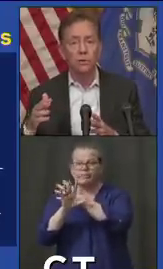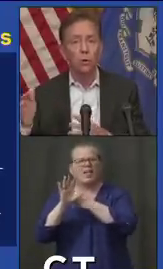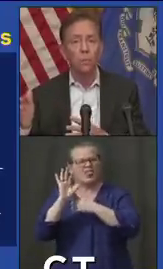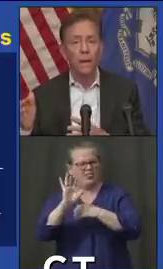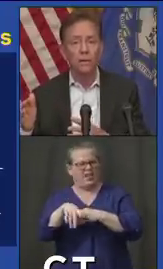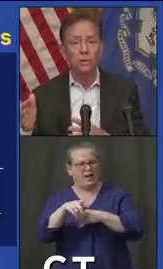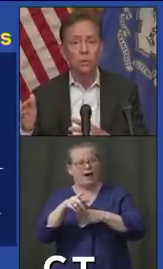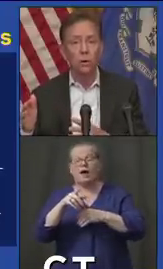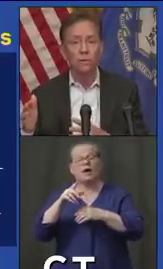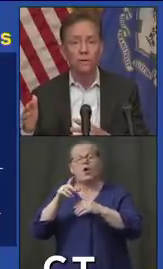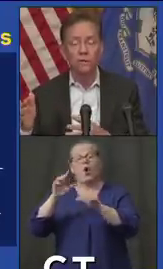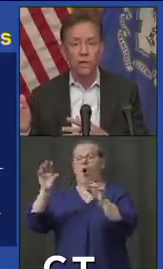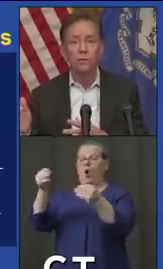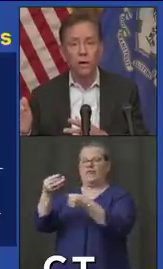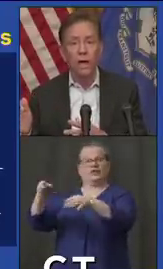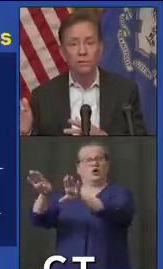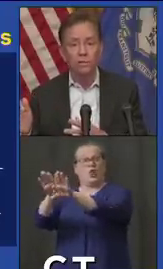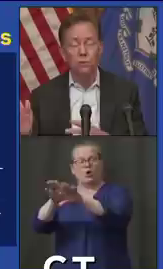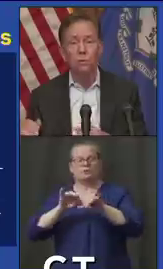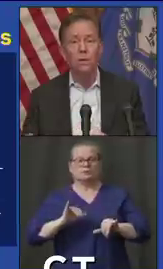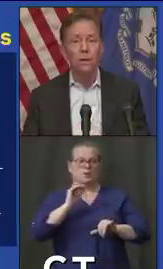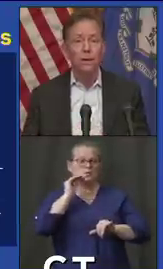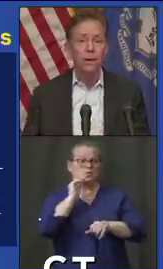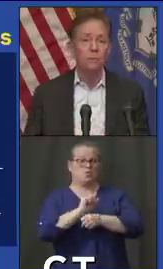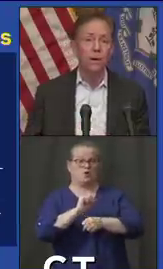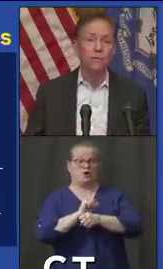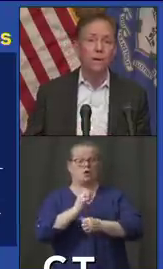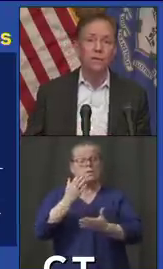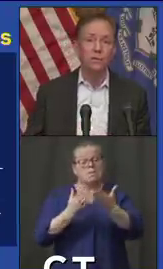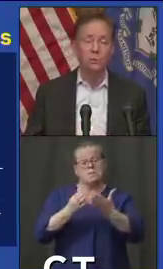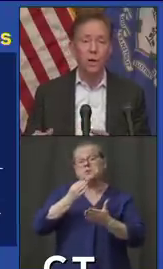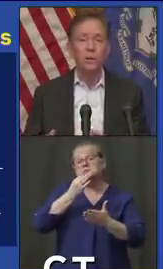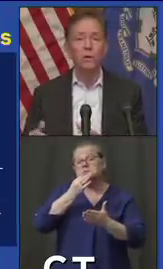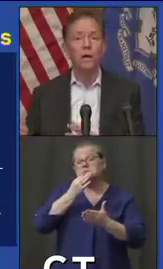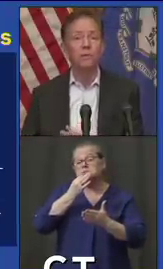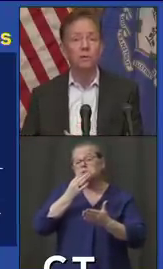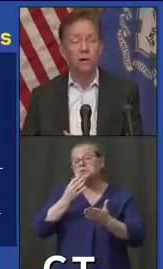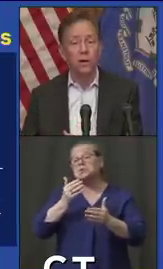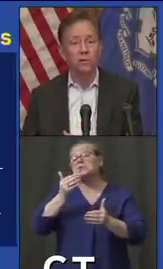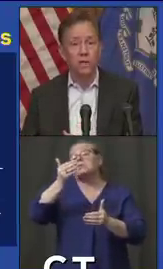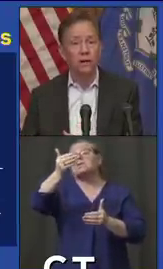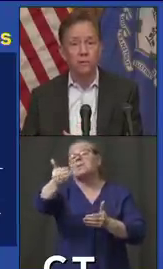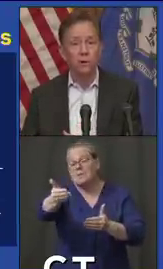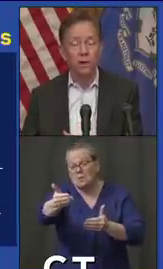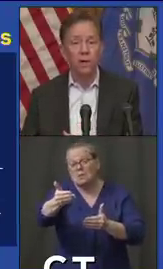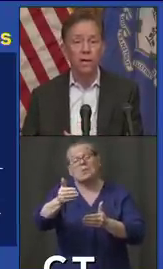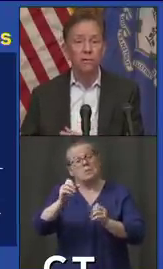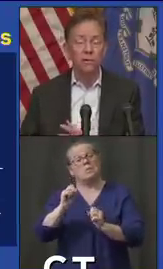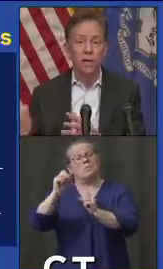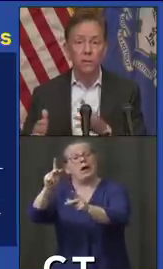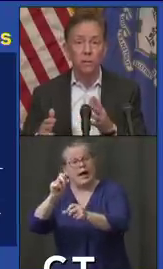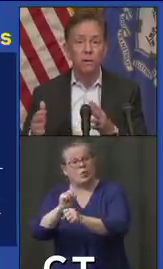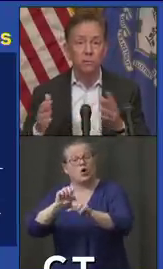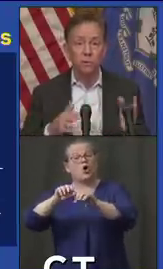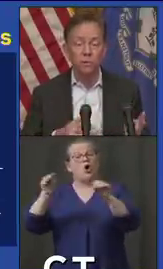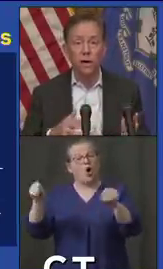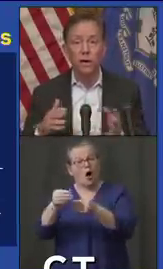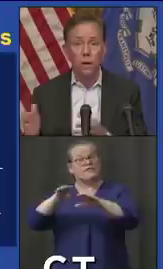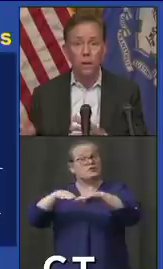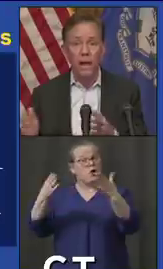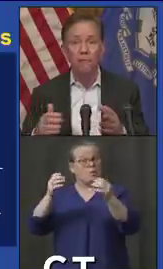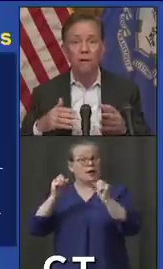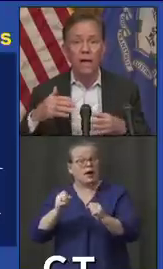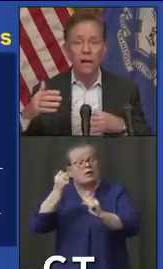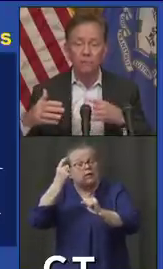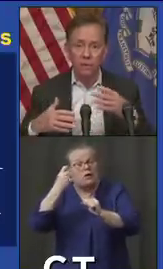light to go back to office if you have to. And my advice is probably don't have your entire staff there on any given day. Maybe you divide it